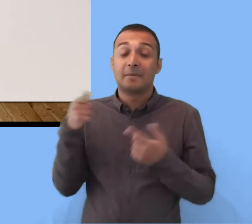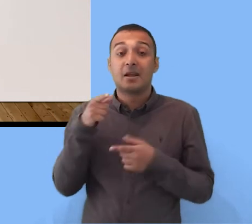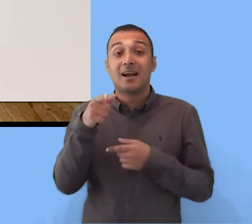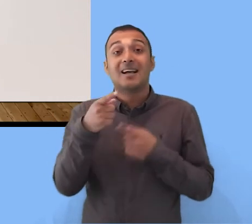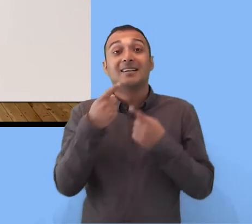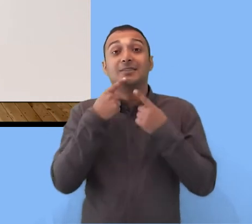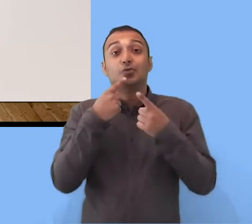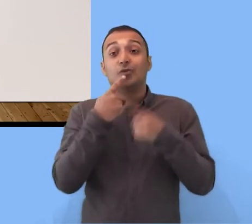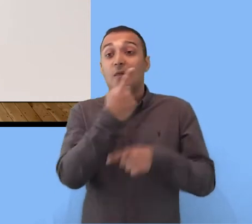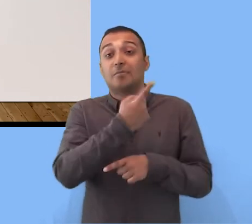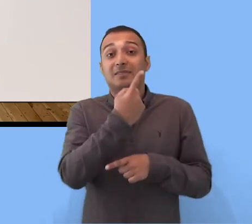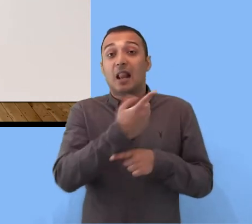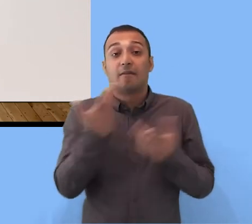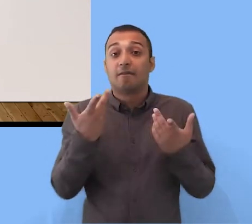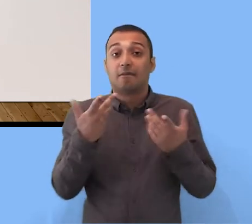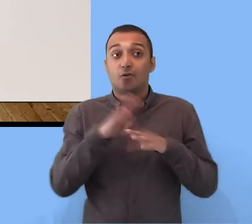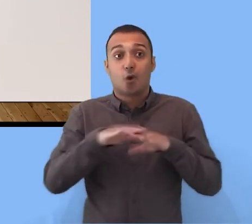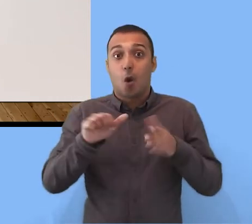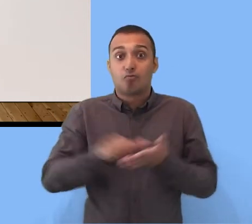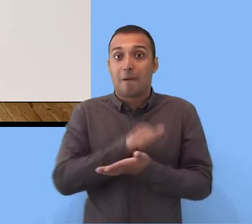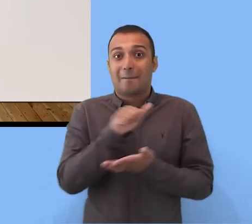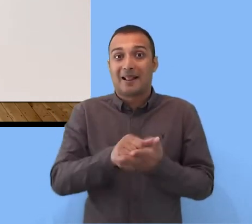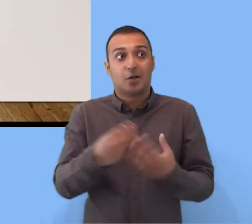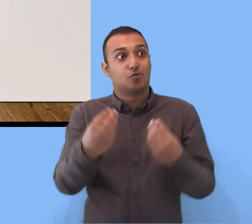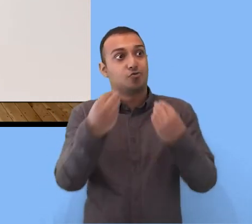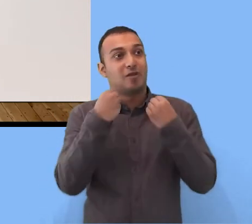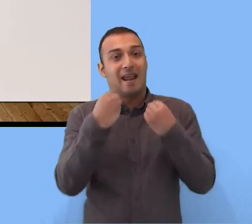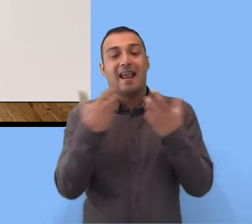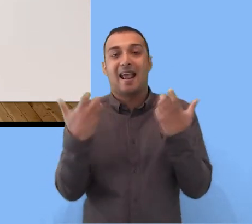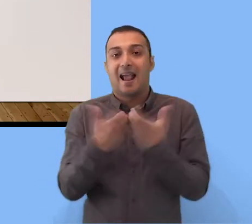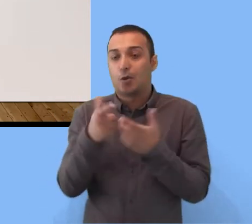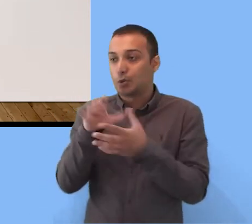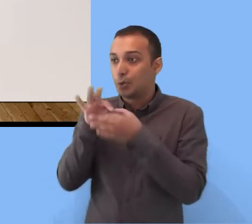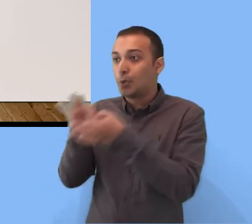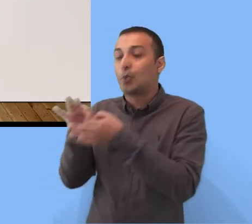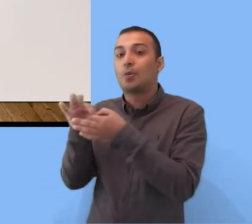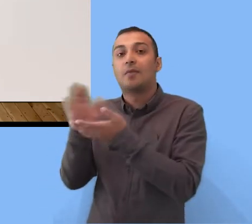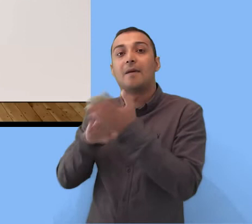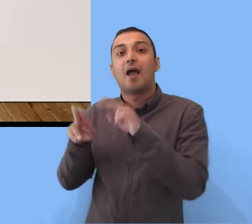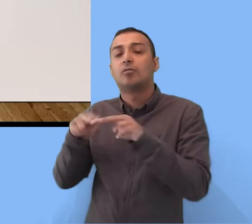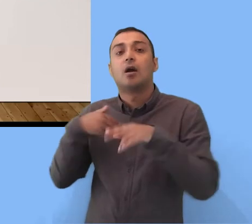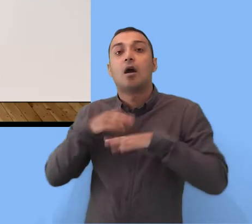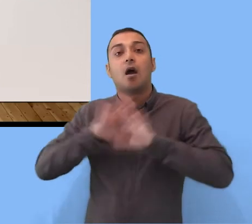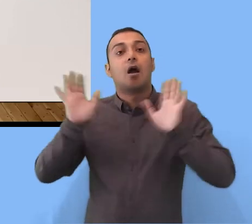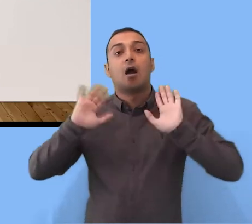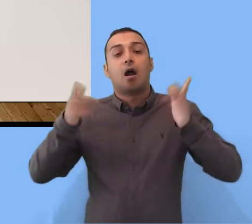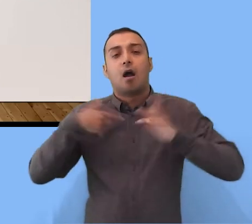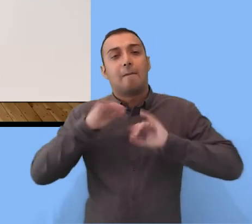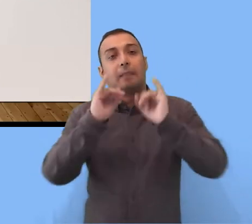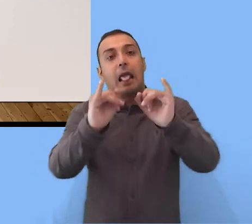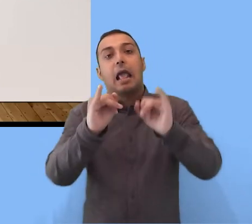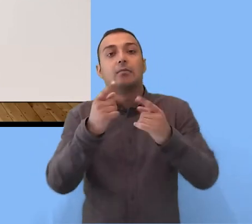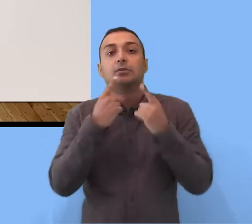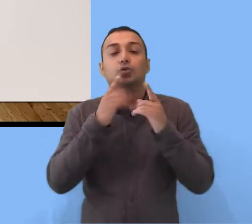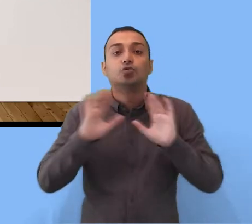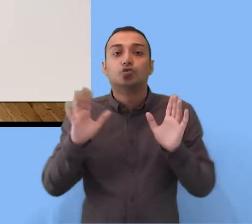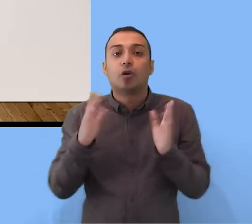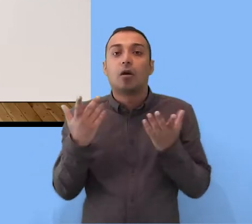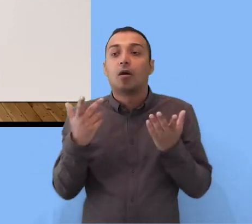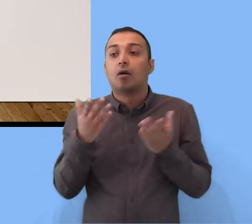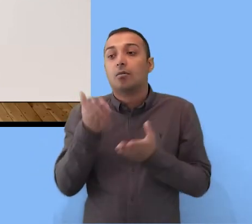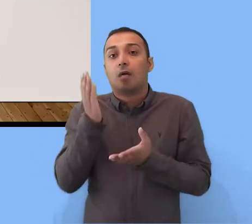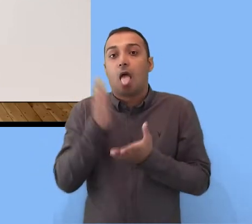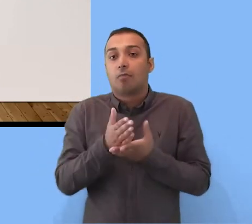trained to work with parents, and I am not blaming teachers here. I am saying that I'm asking teachers to do something for which they're not